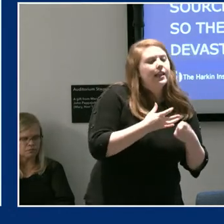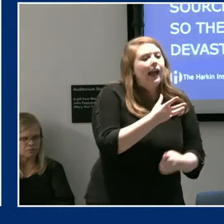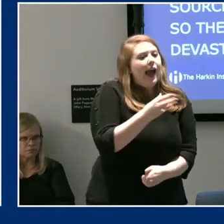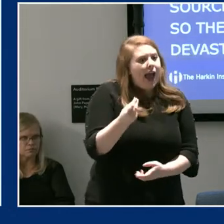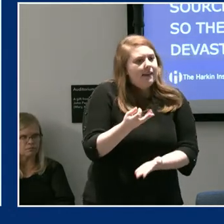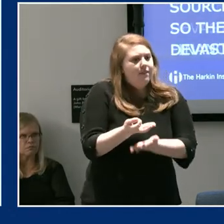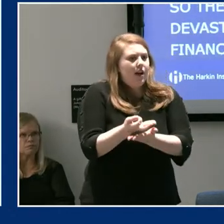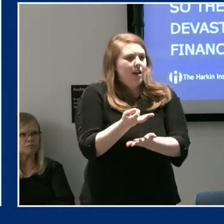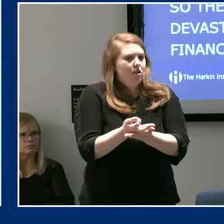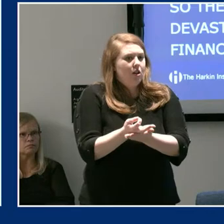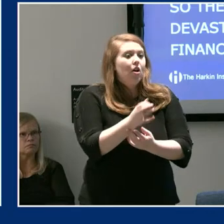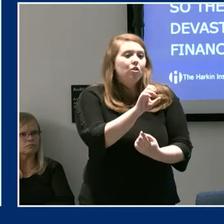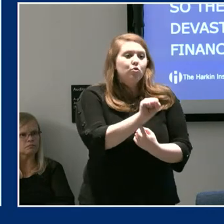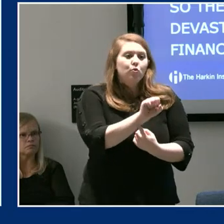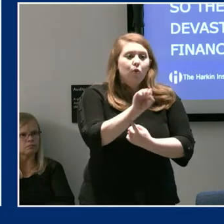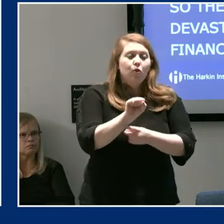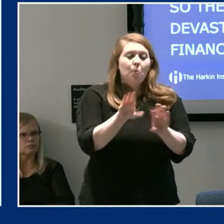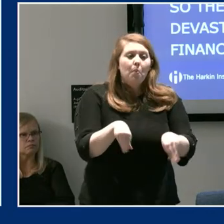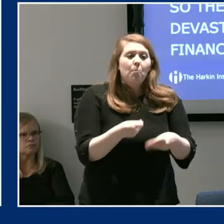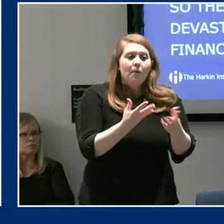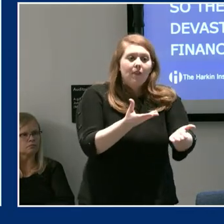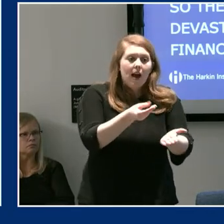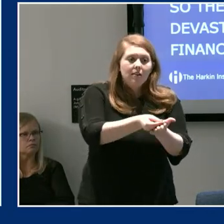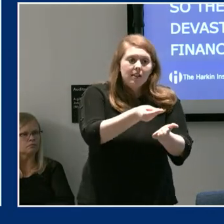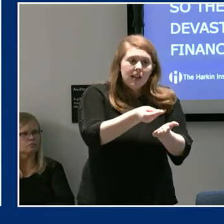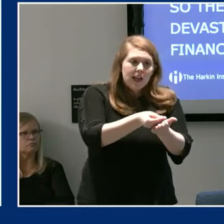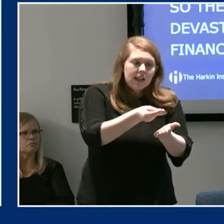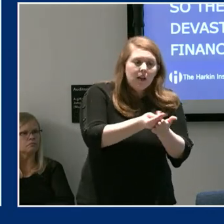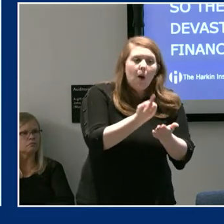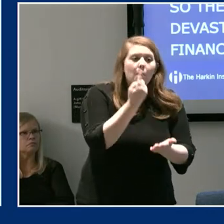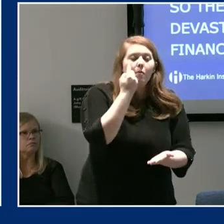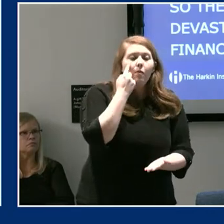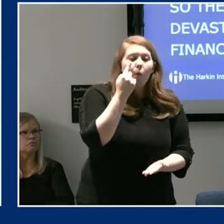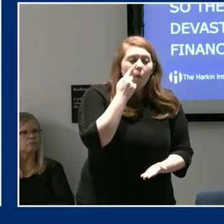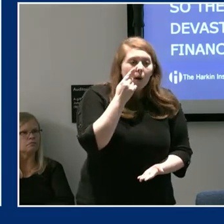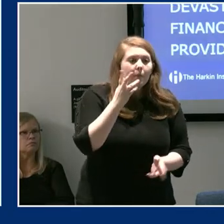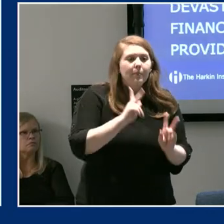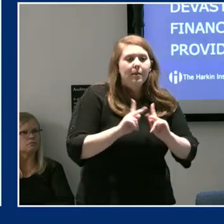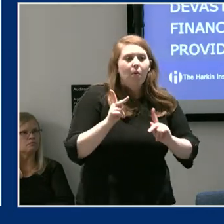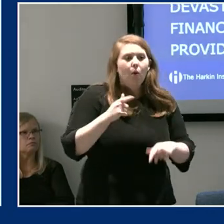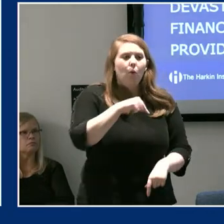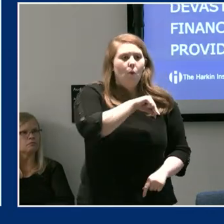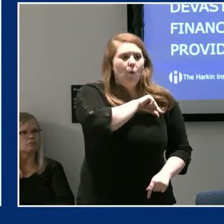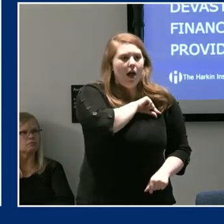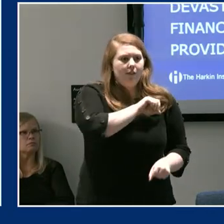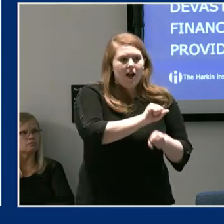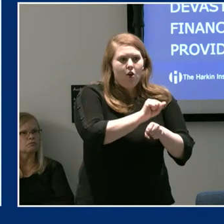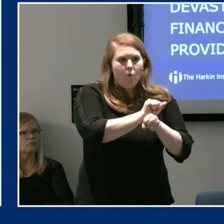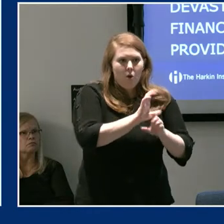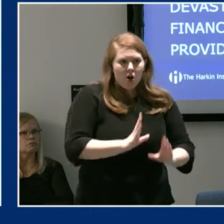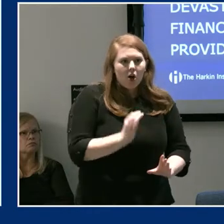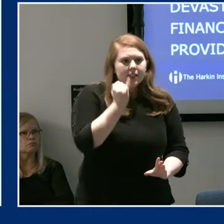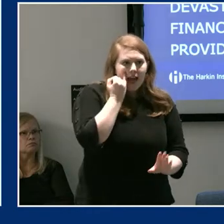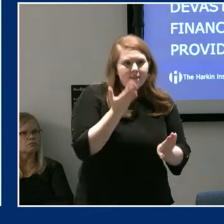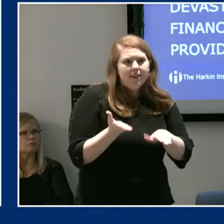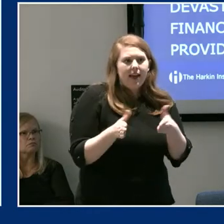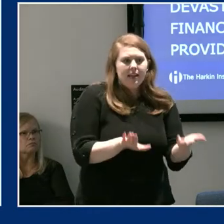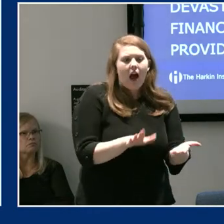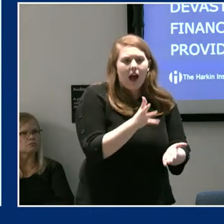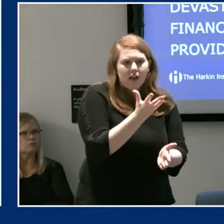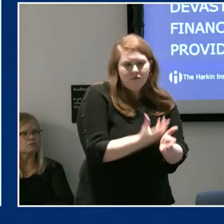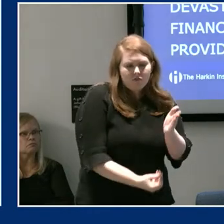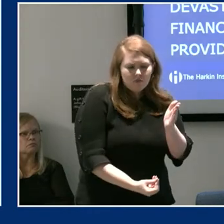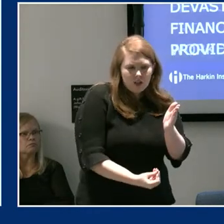by providing income for families of eligible workers who die, and